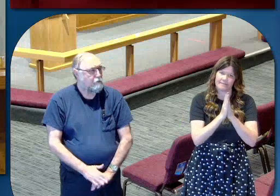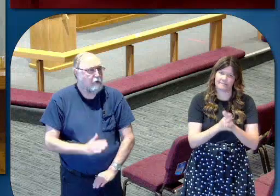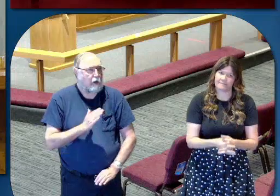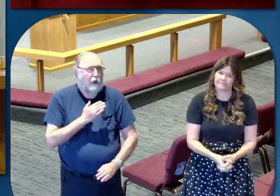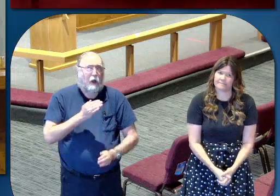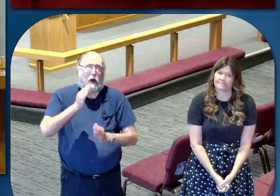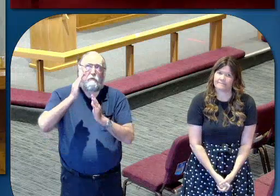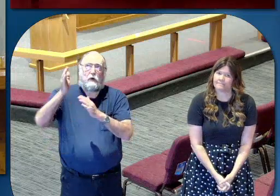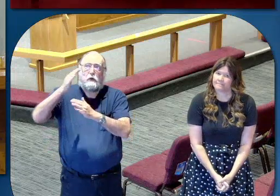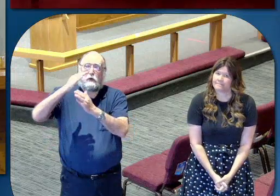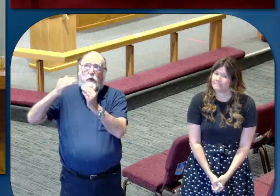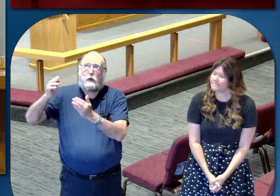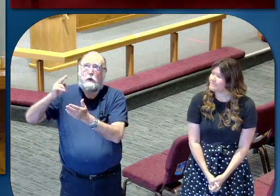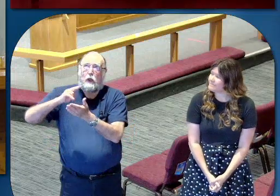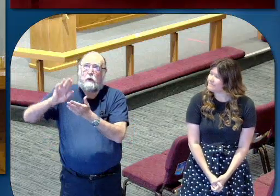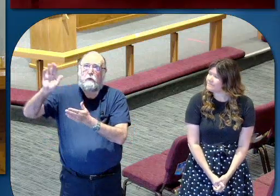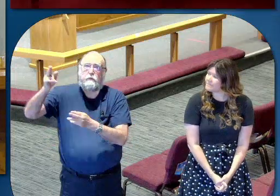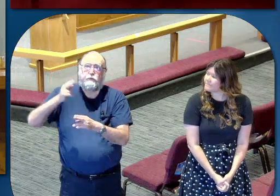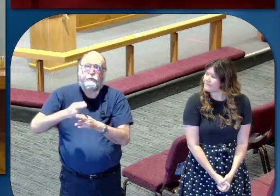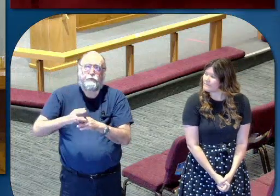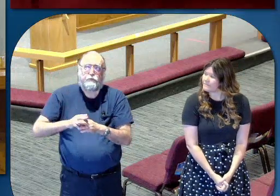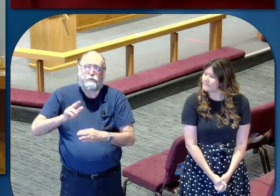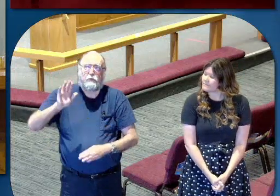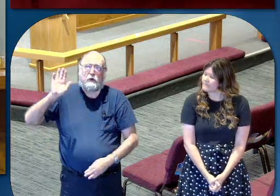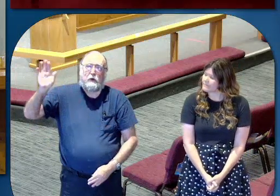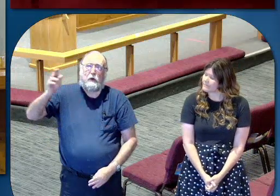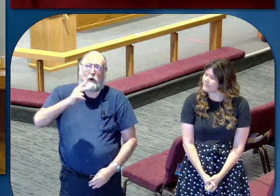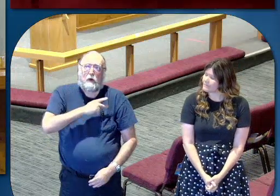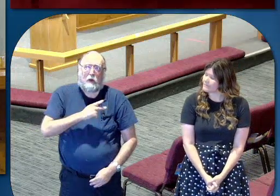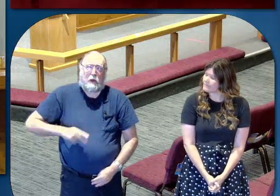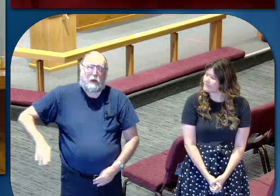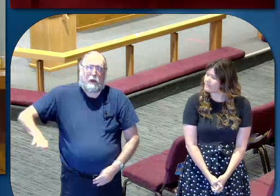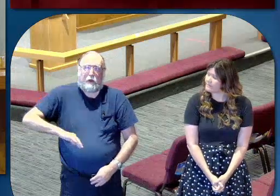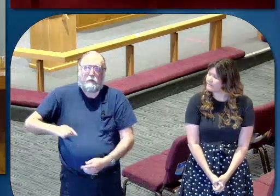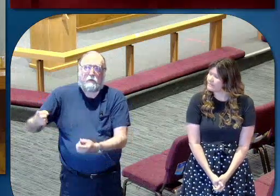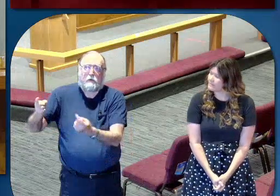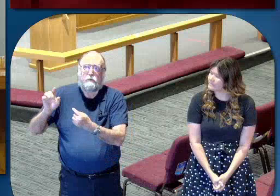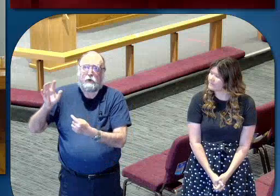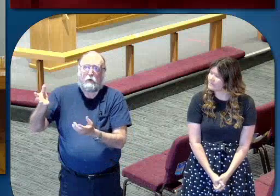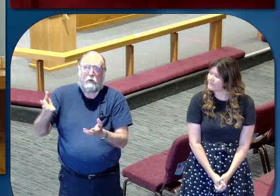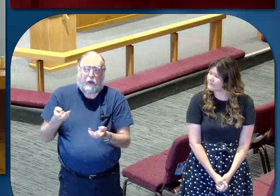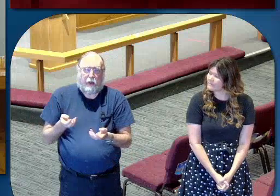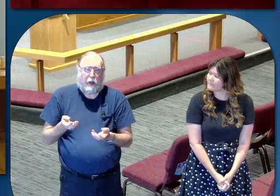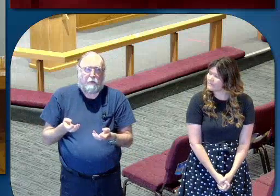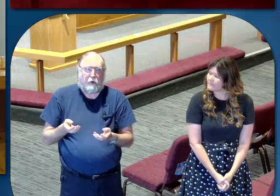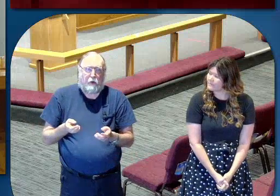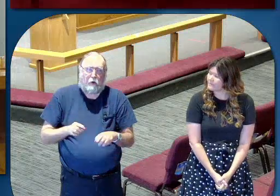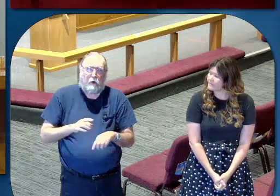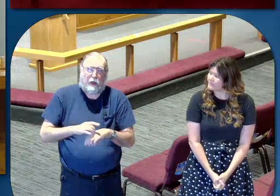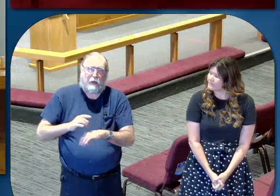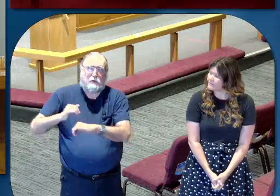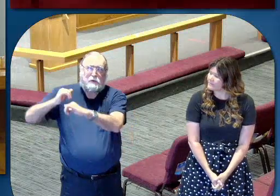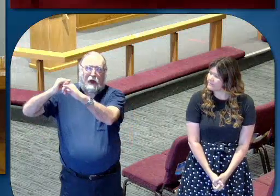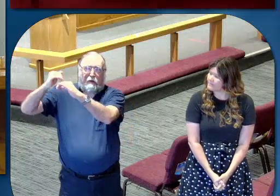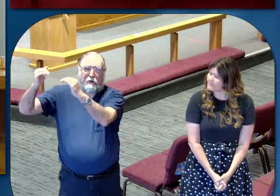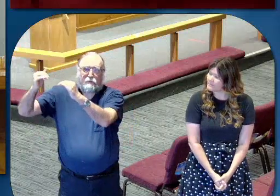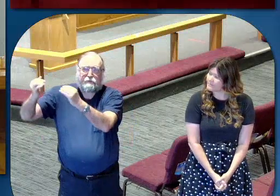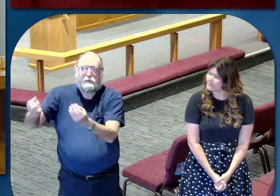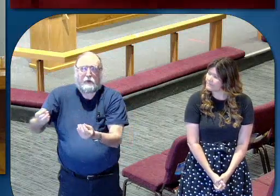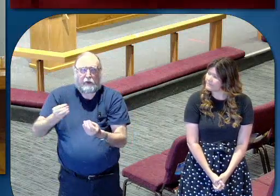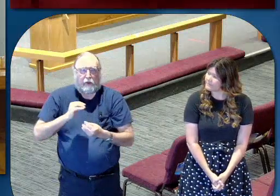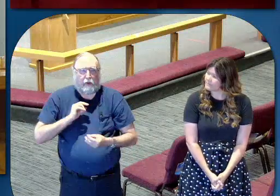heaven, hallowed be thy name. Thy kingdom come, thy will be done on earth as it is in